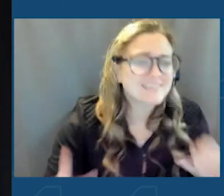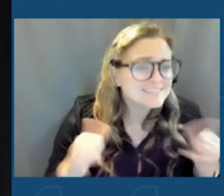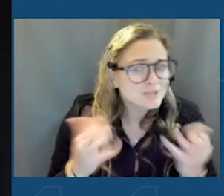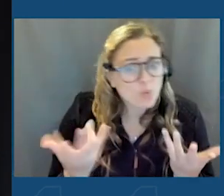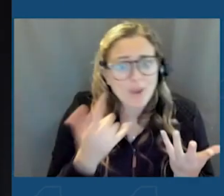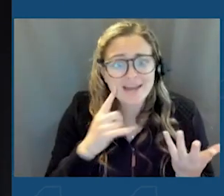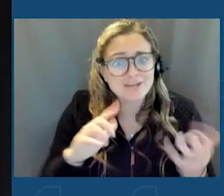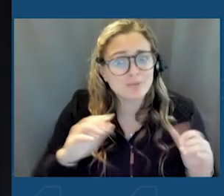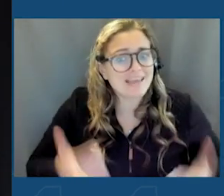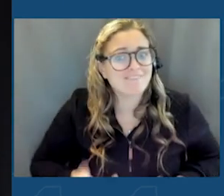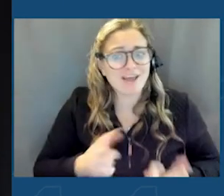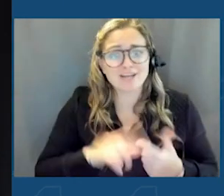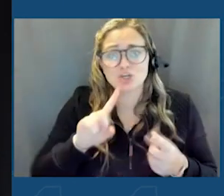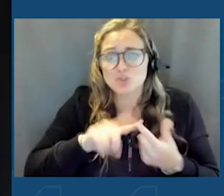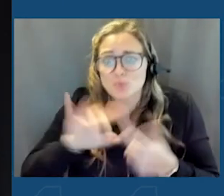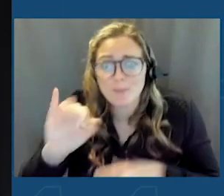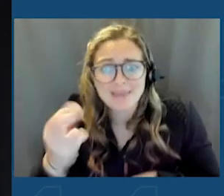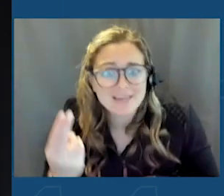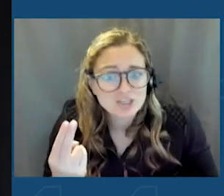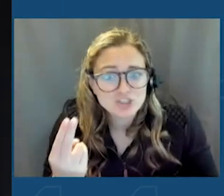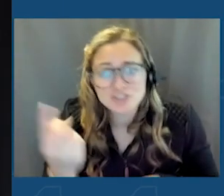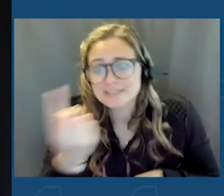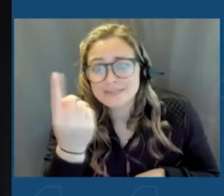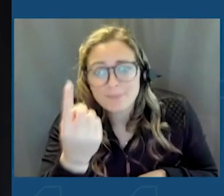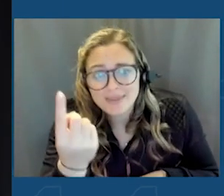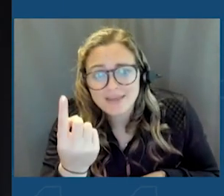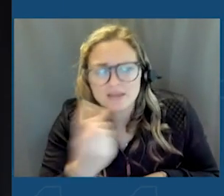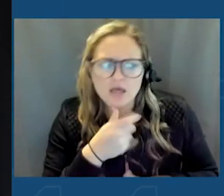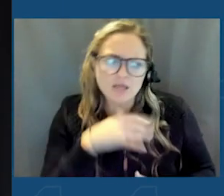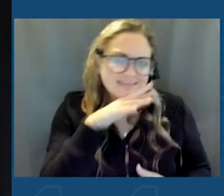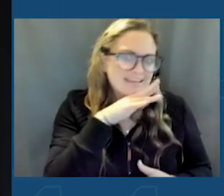something, not a contaminated site.